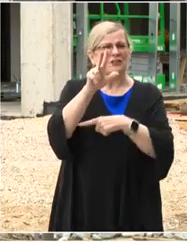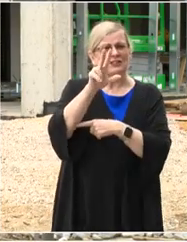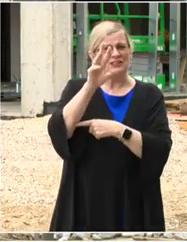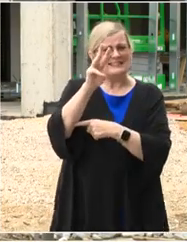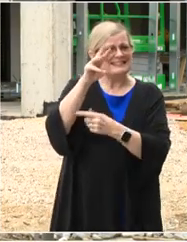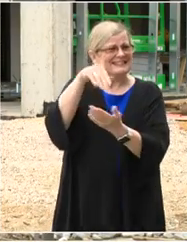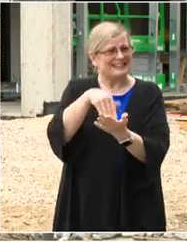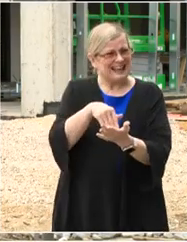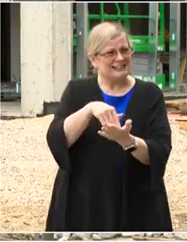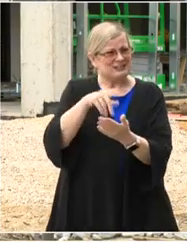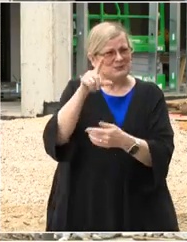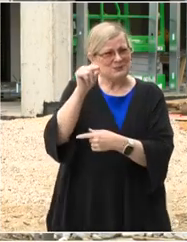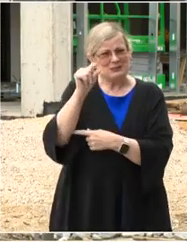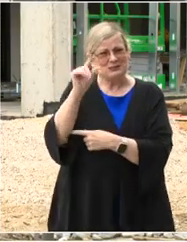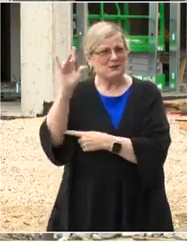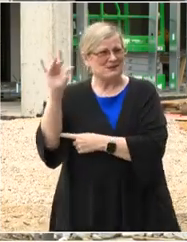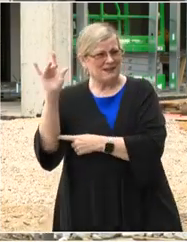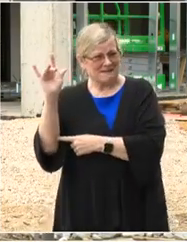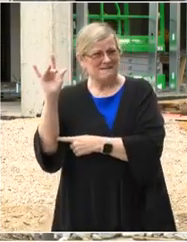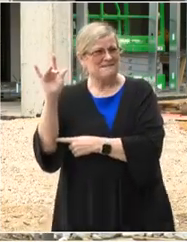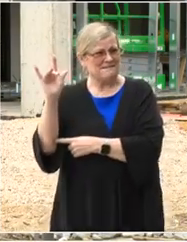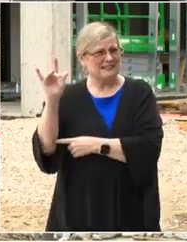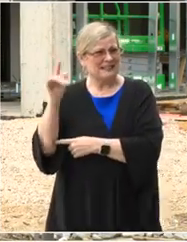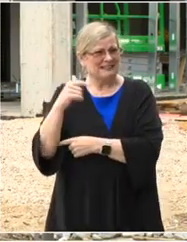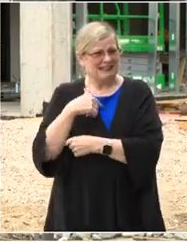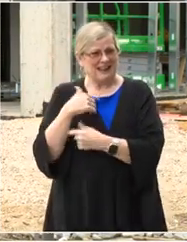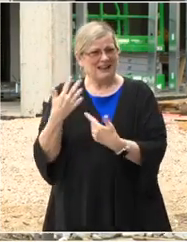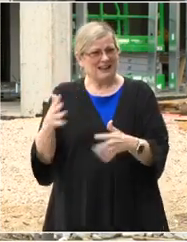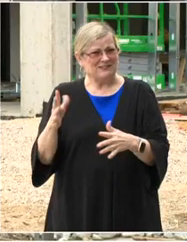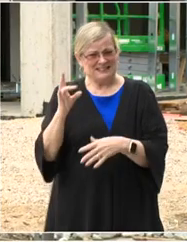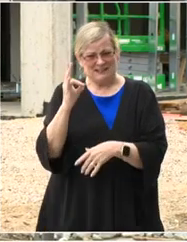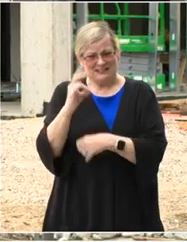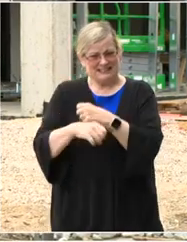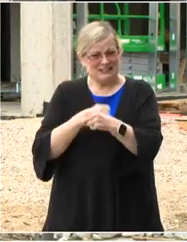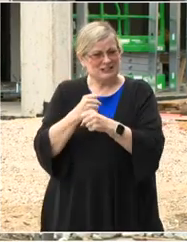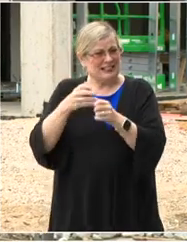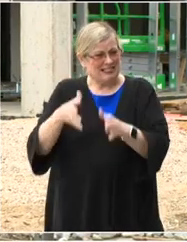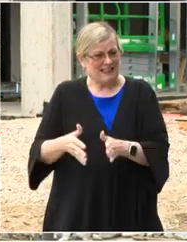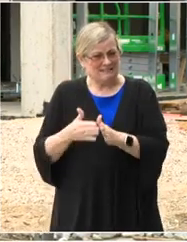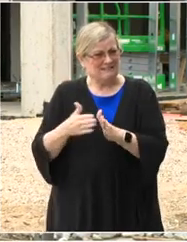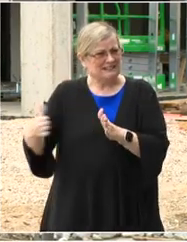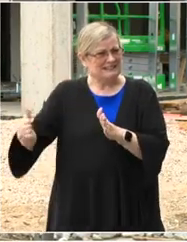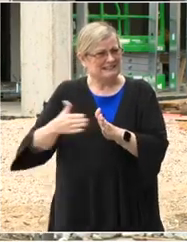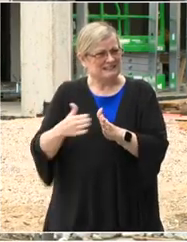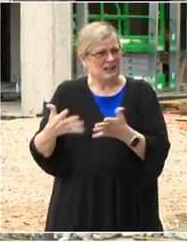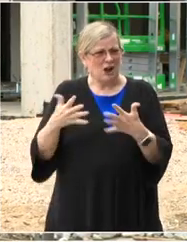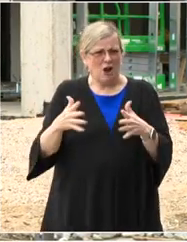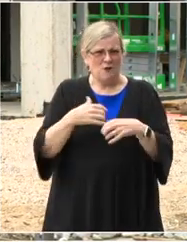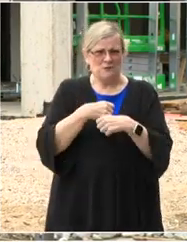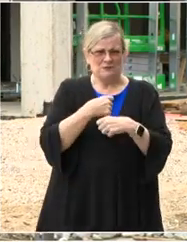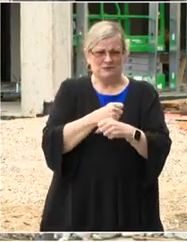2025, and remember, we've got 7 years to do this, we have created